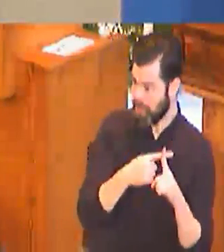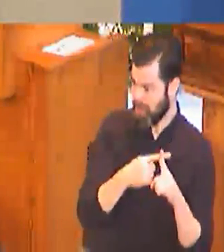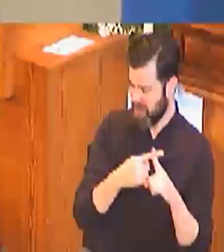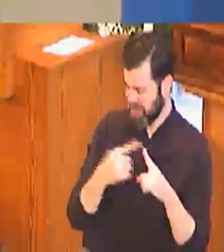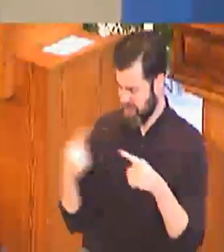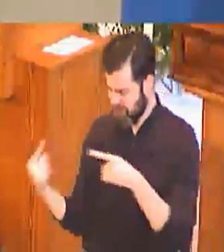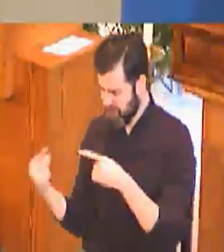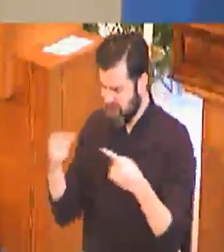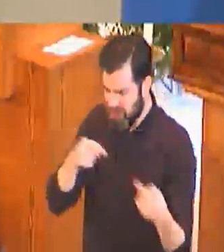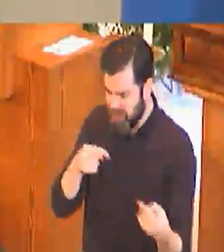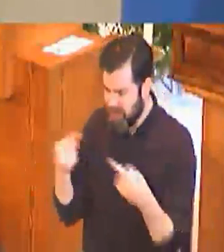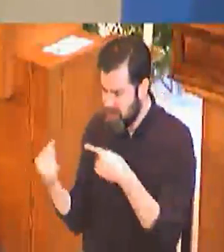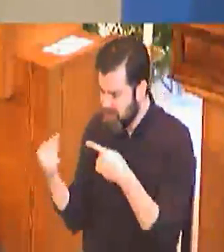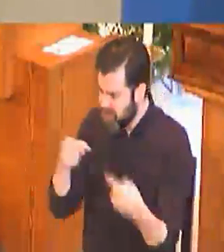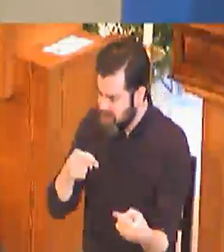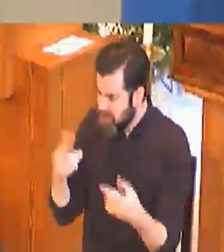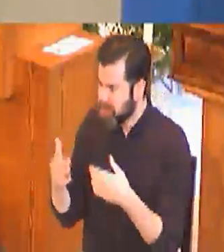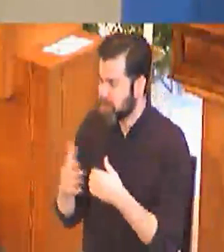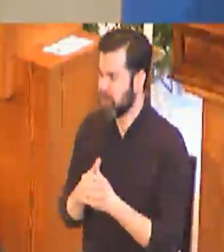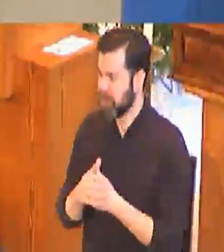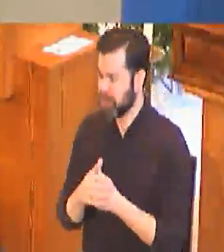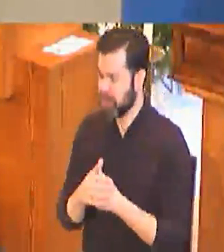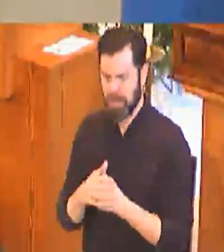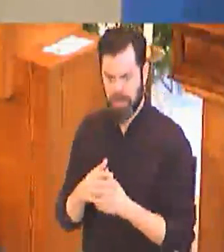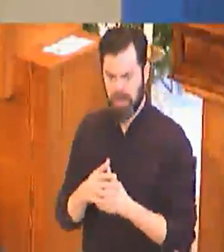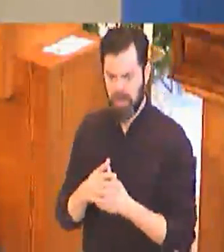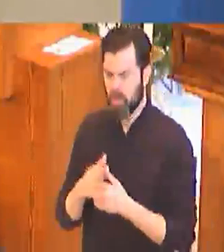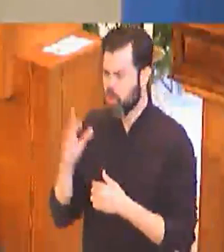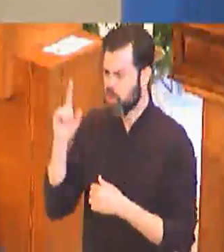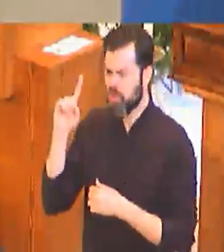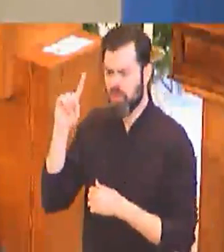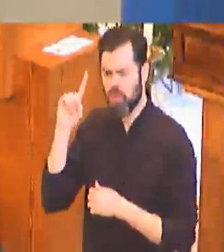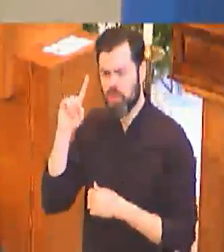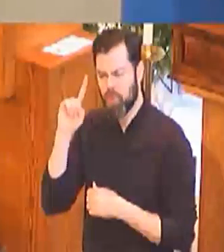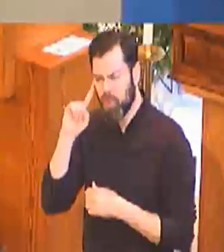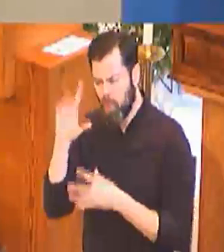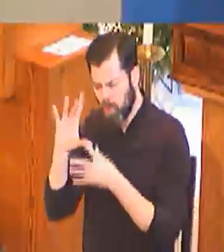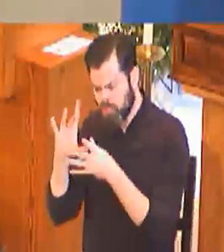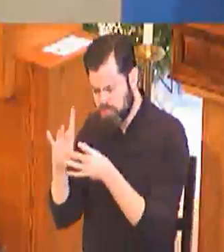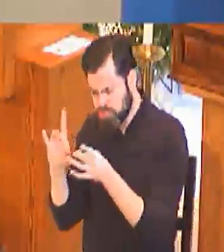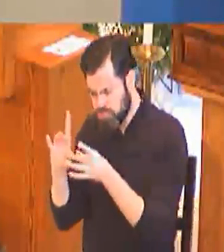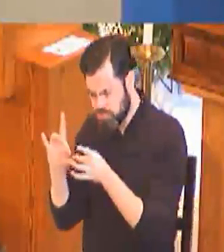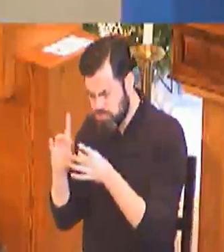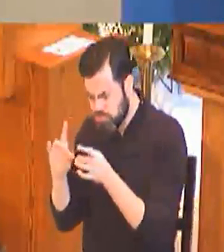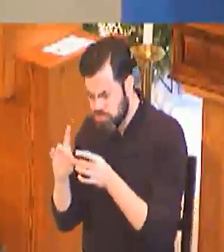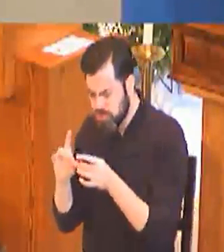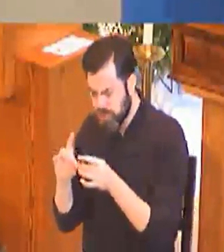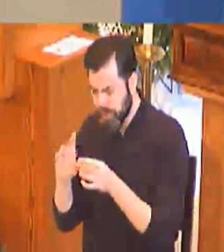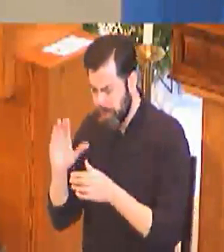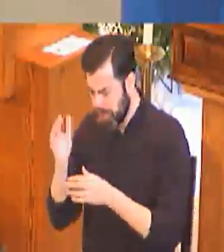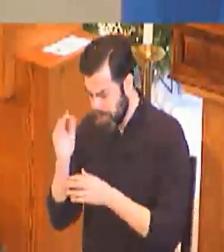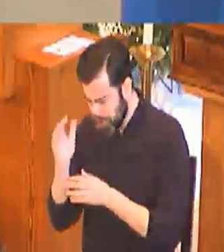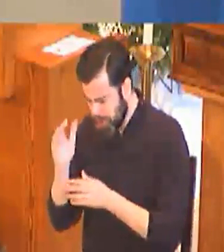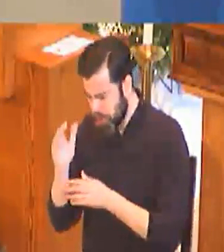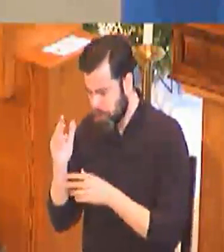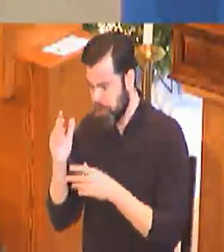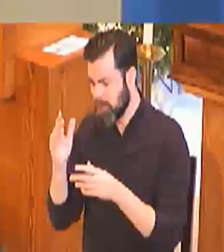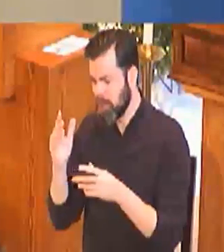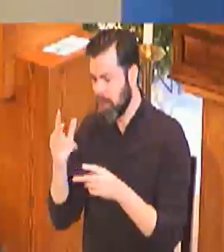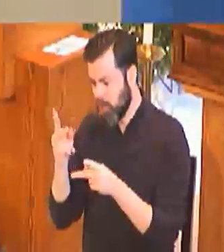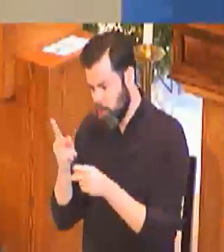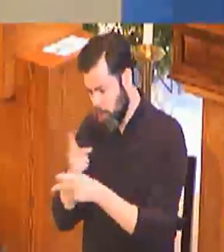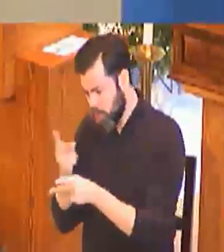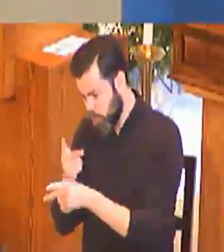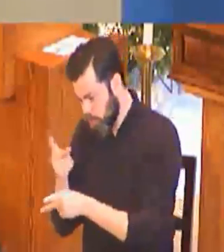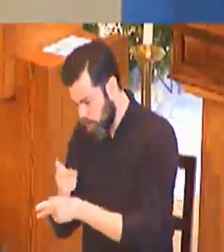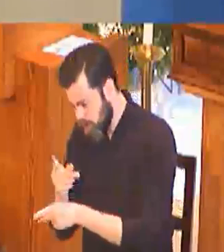things always appear to get worse before they get better. That's chemicalization. It seems like we get